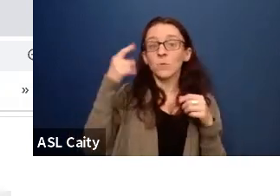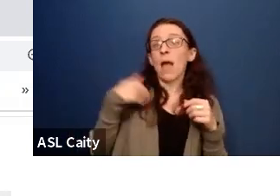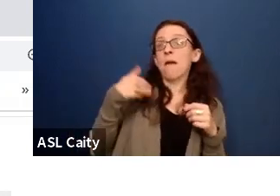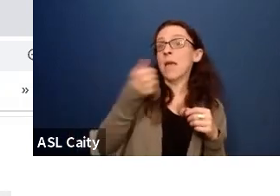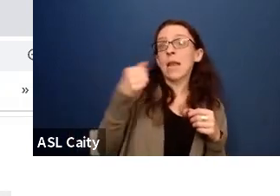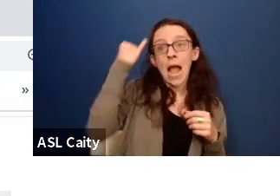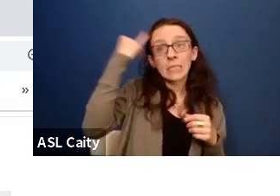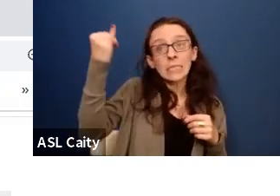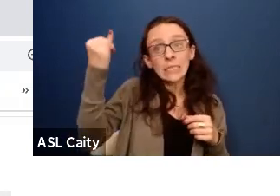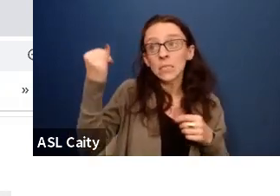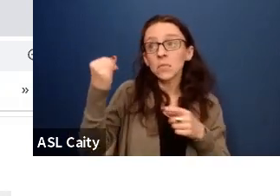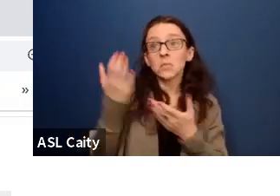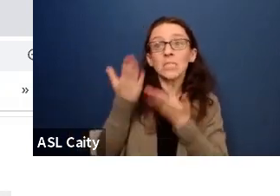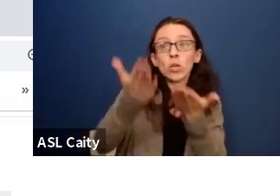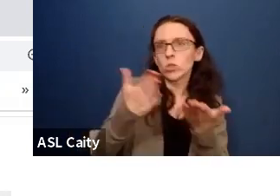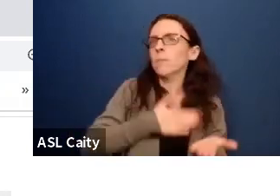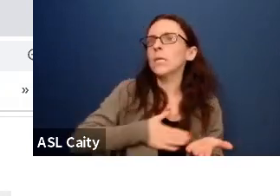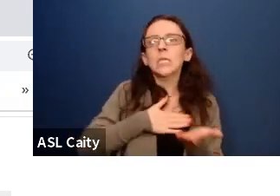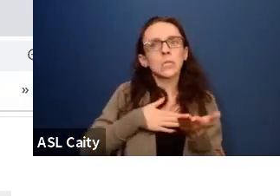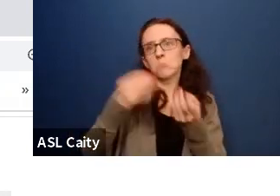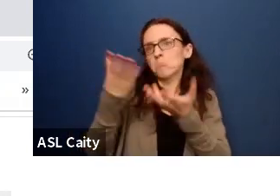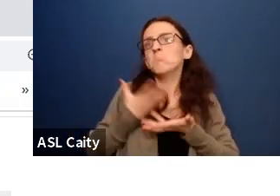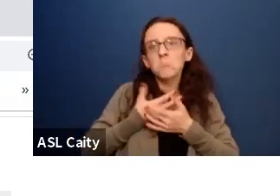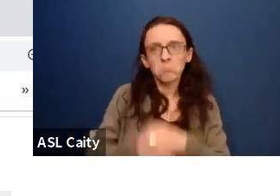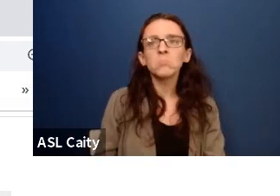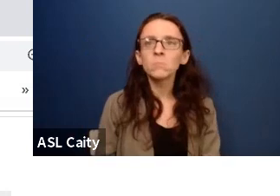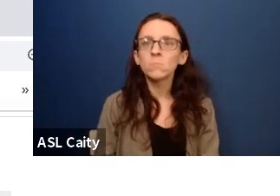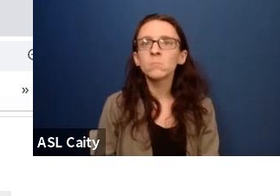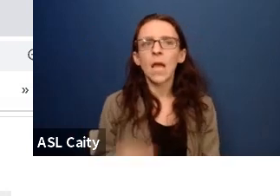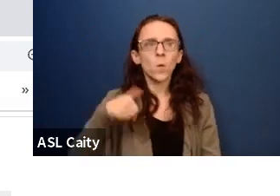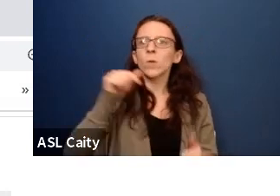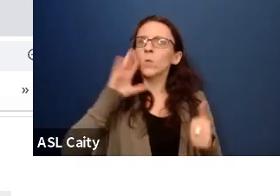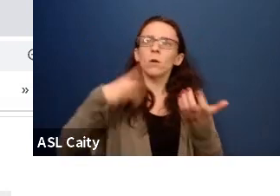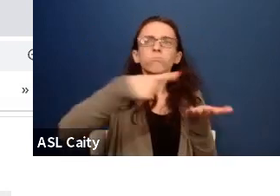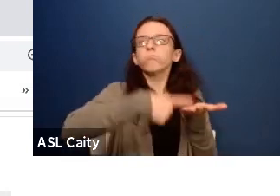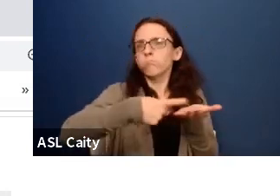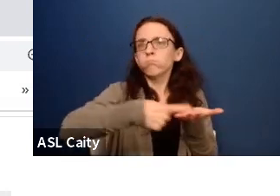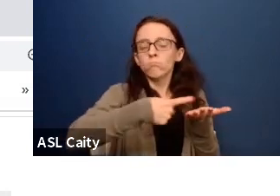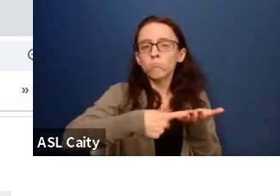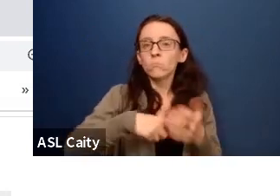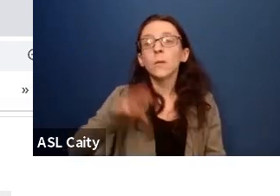to understand that, happy to take that into consideration. Ms. Lum?